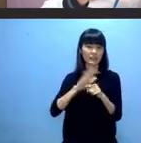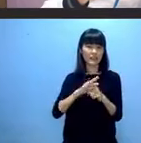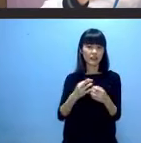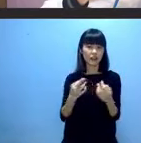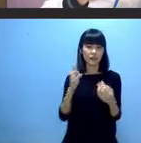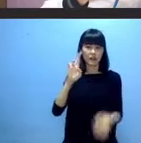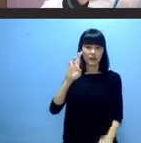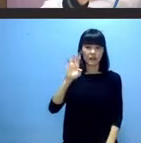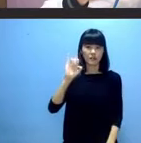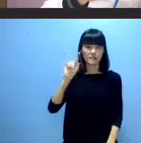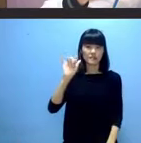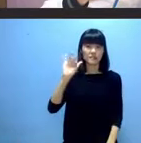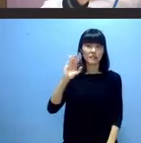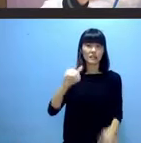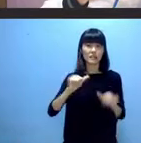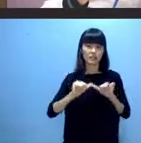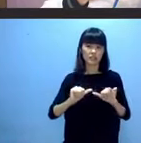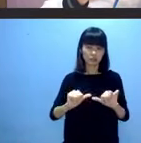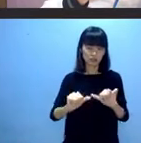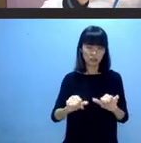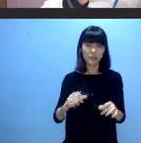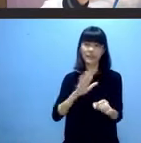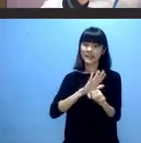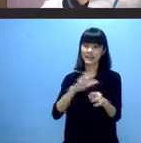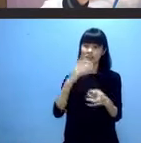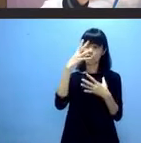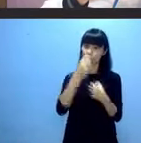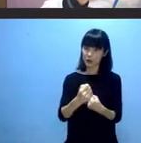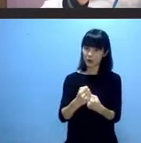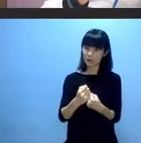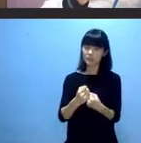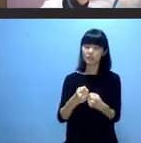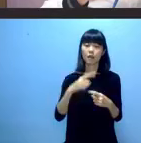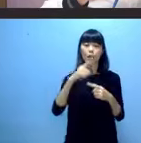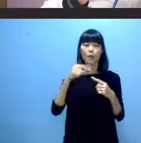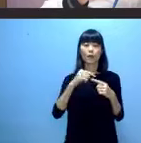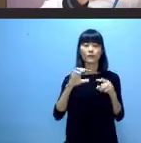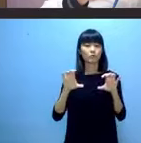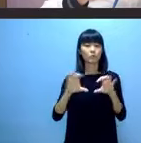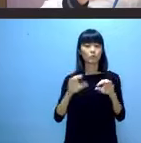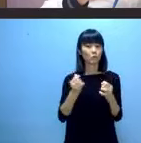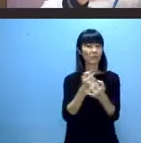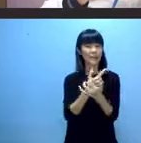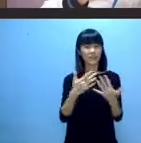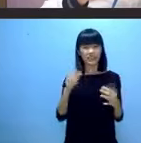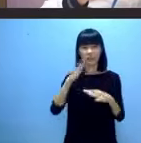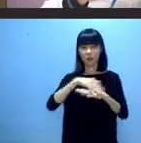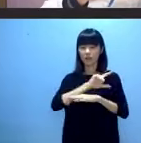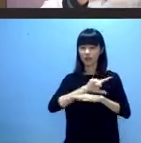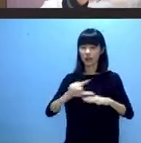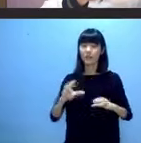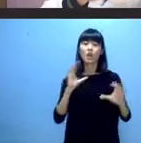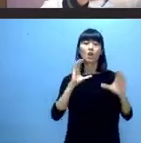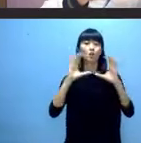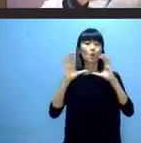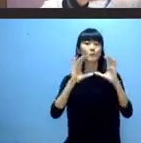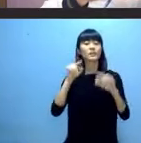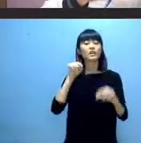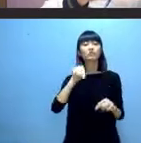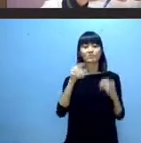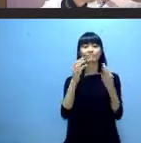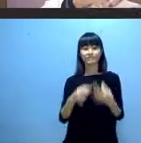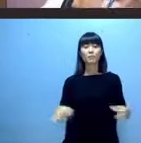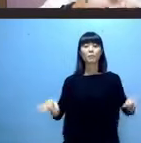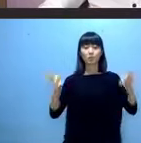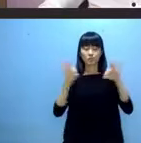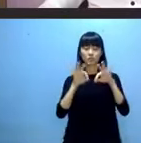us through, whether there's enough trust, because, you know, when you do everything online, communication has to be very, very, very important. And some